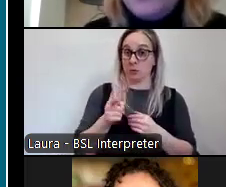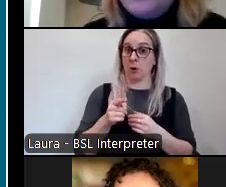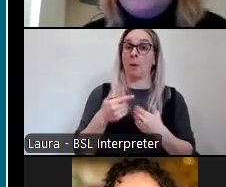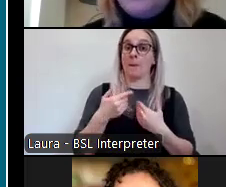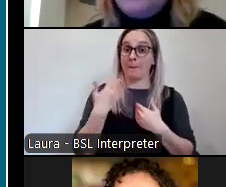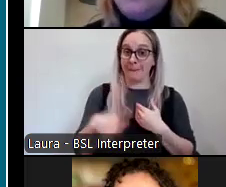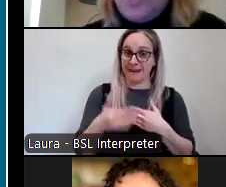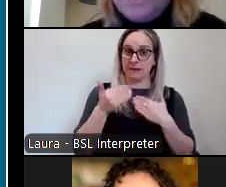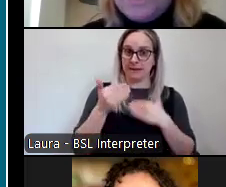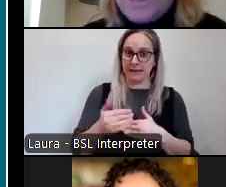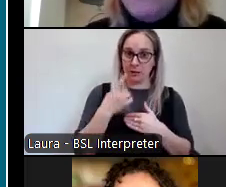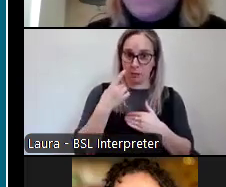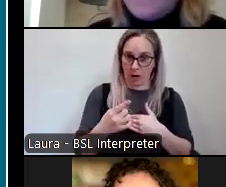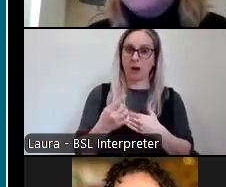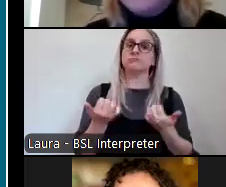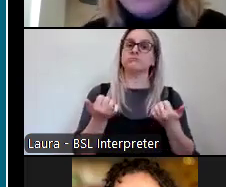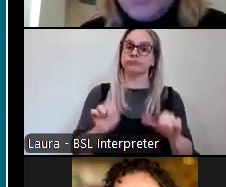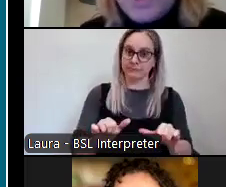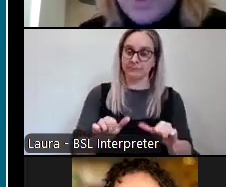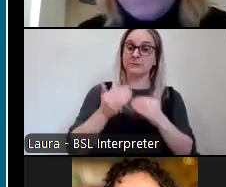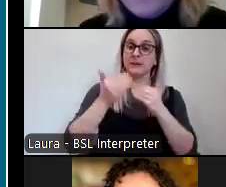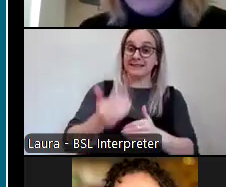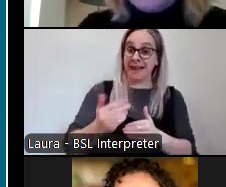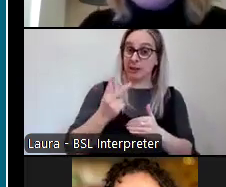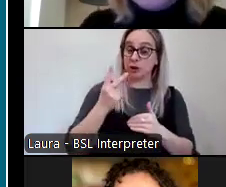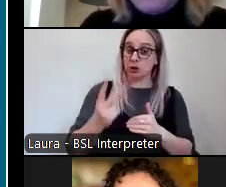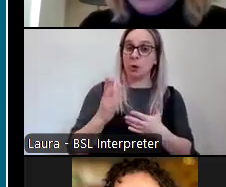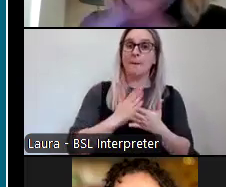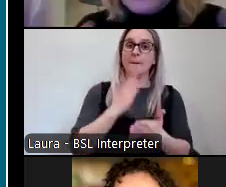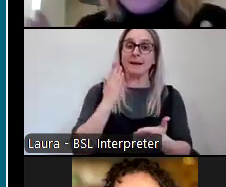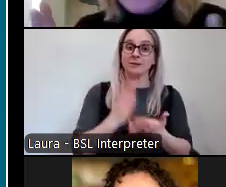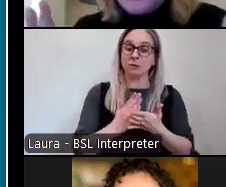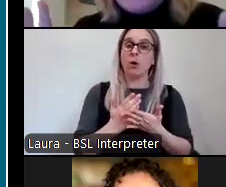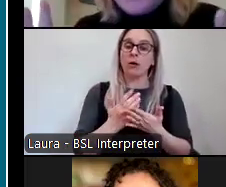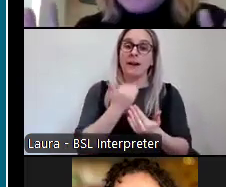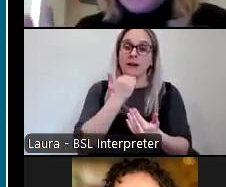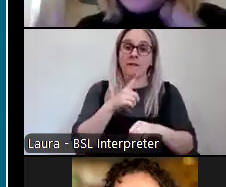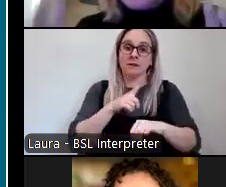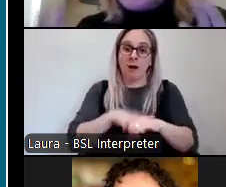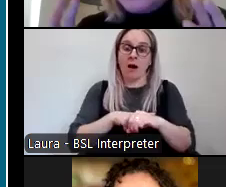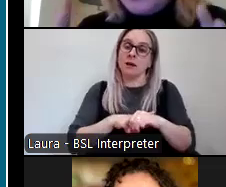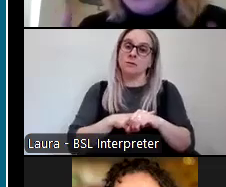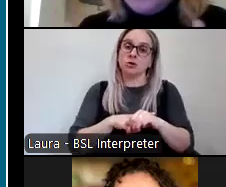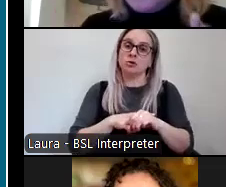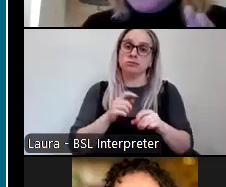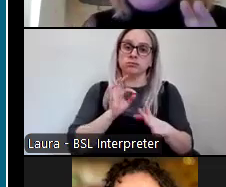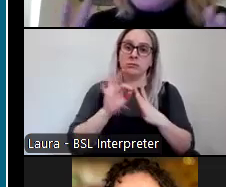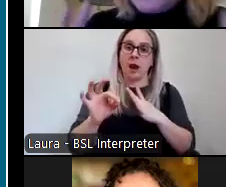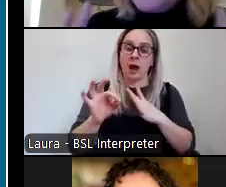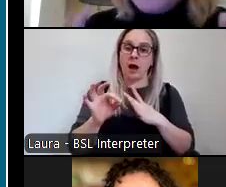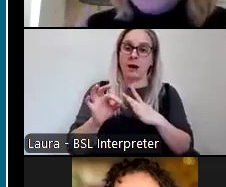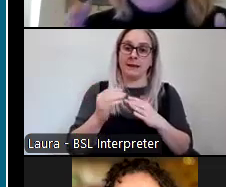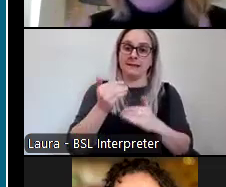please do choose your nominator carefully and in good time. The deadline for stage 2 applications does include